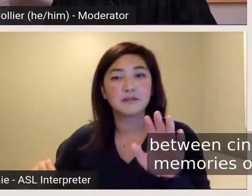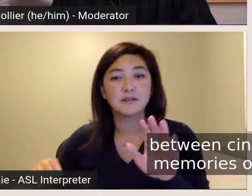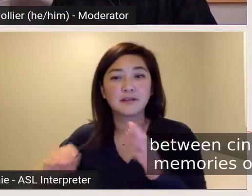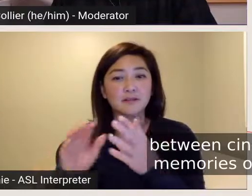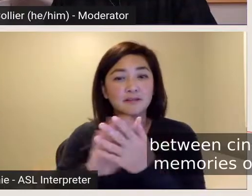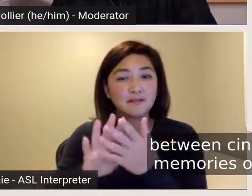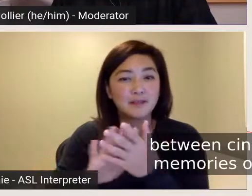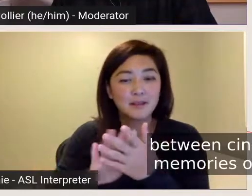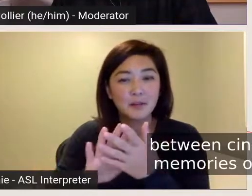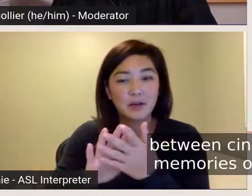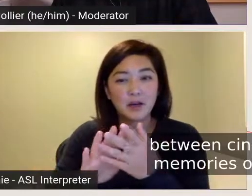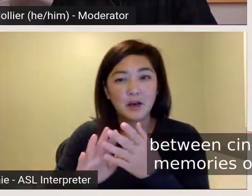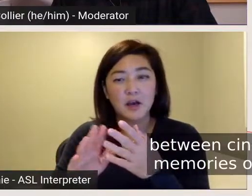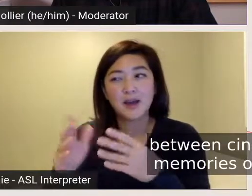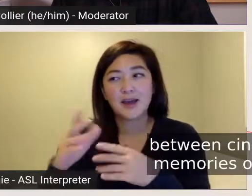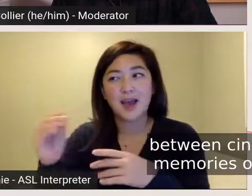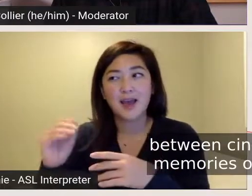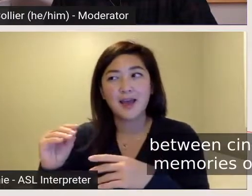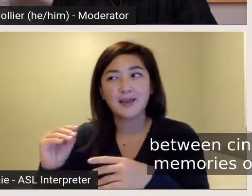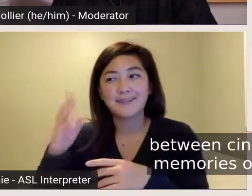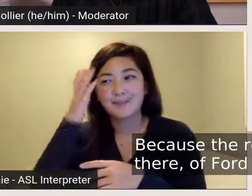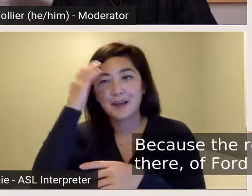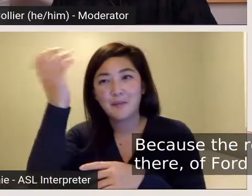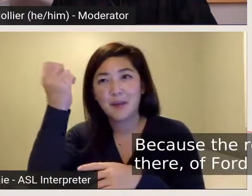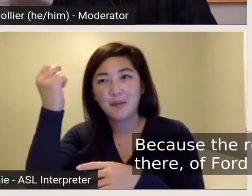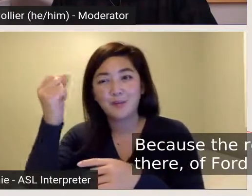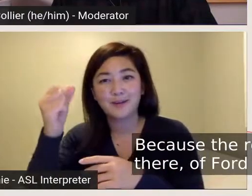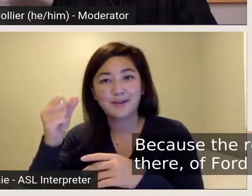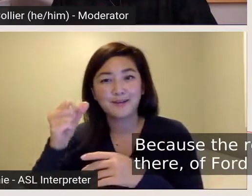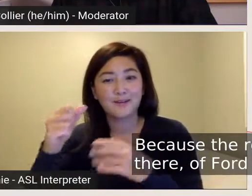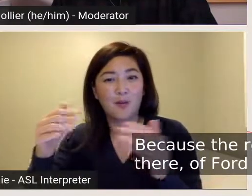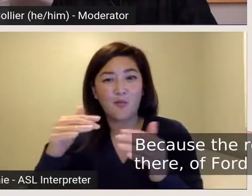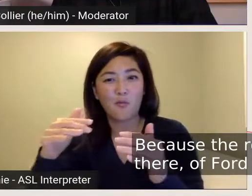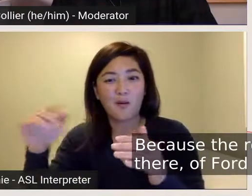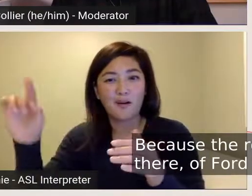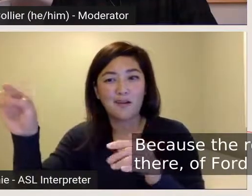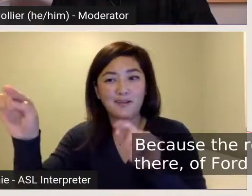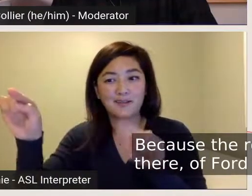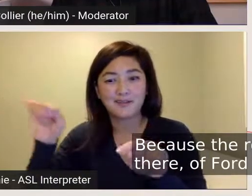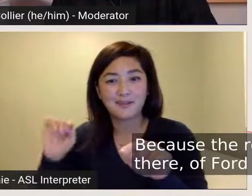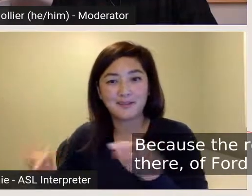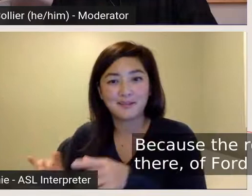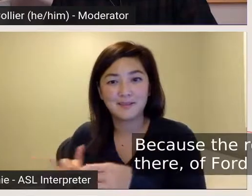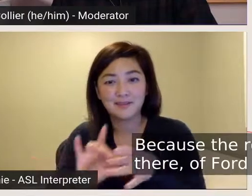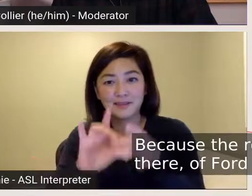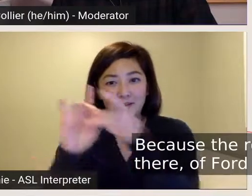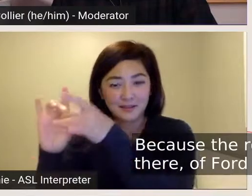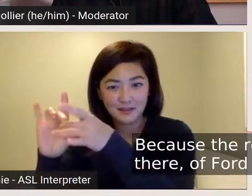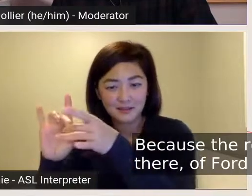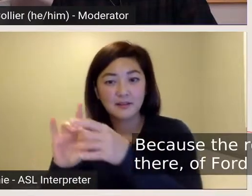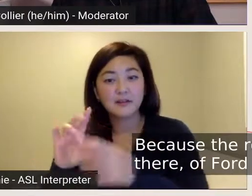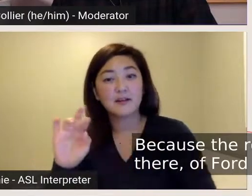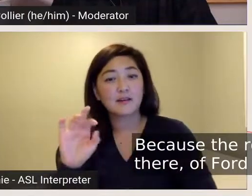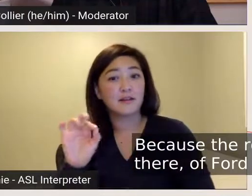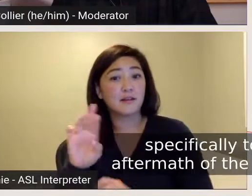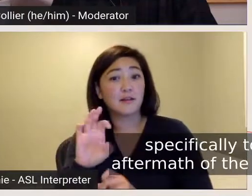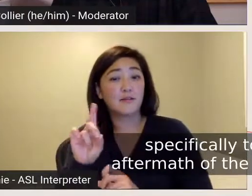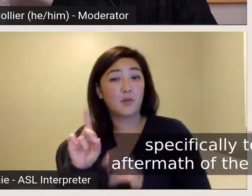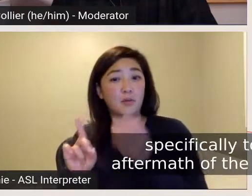cinema and the memories of war, right? Because the reference point there of Ford being in